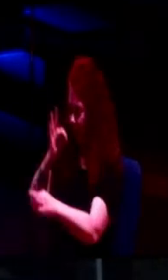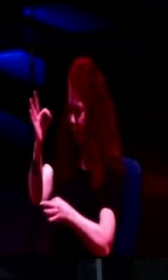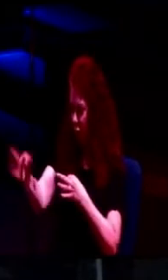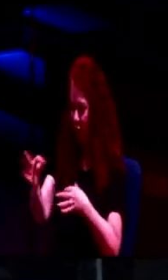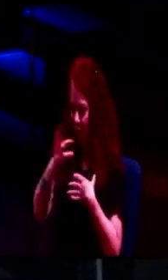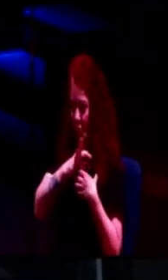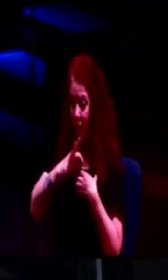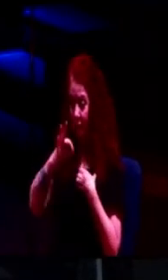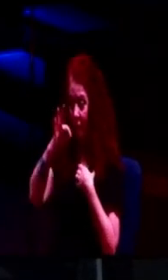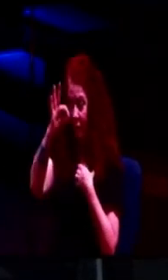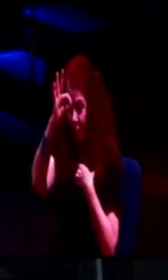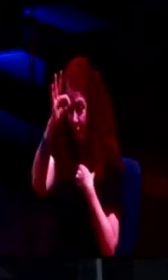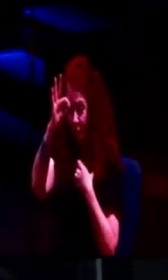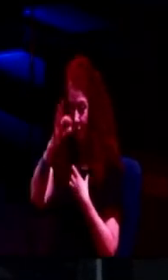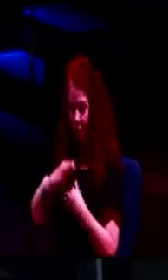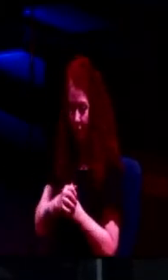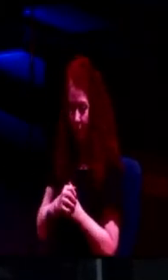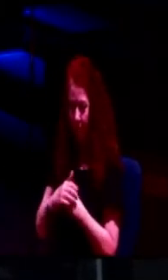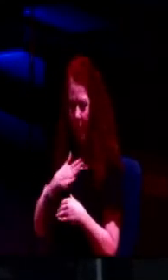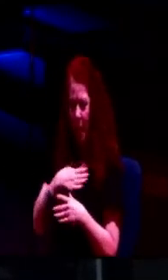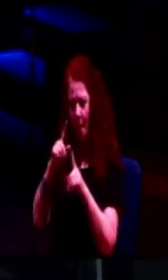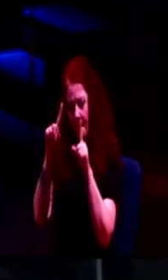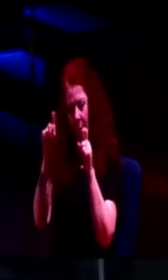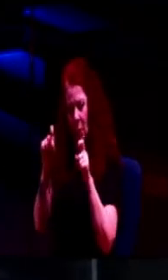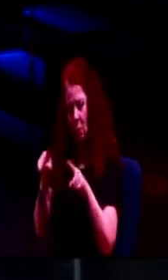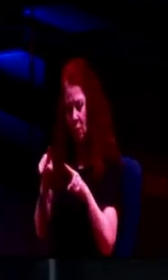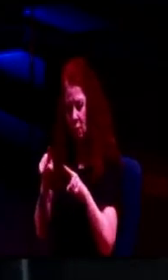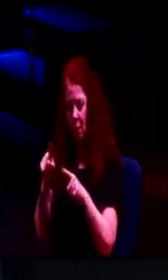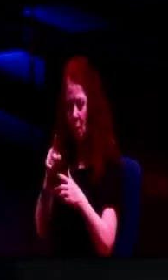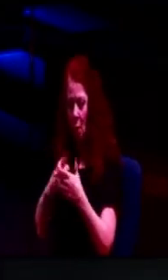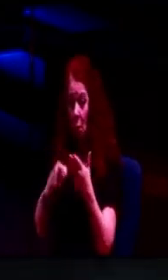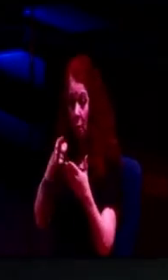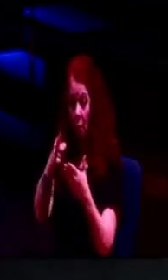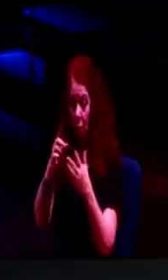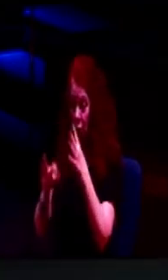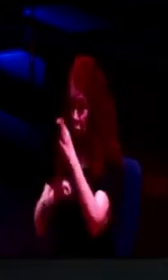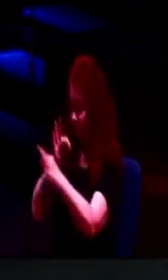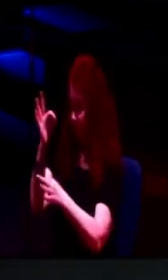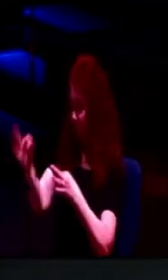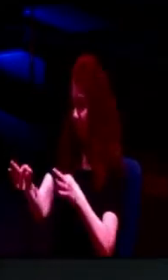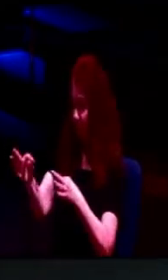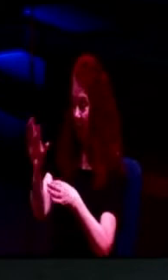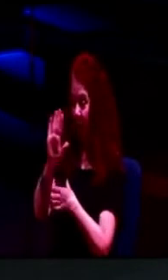soul? My question to you this morning is, what are you trading for your soul?